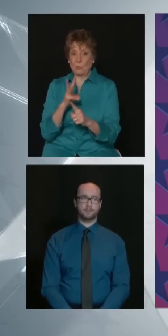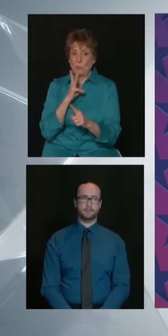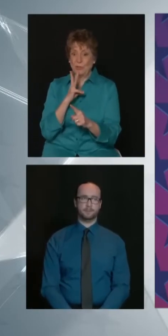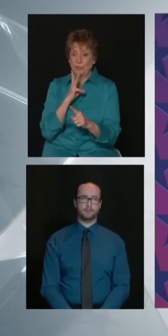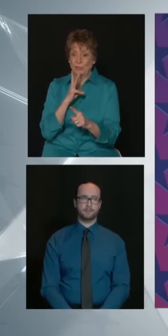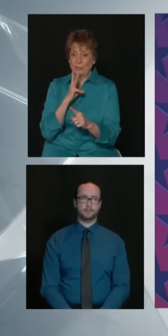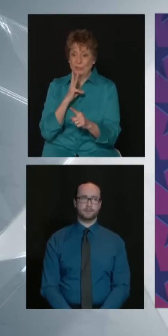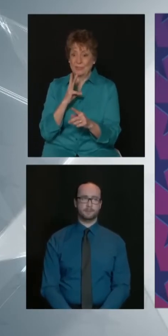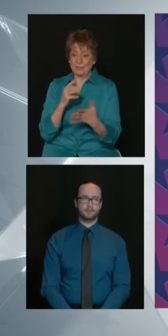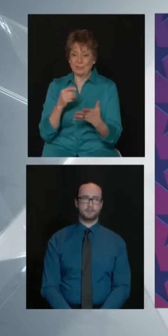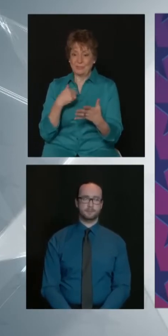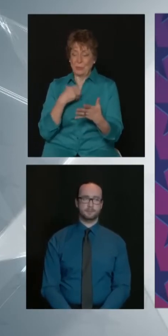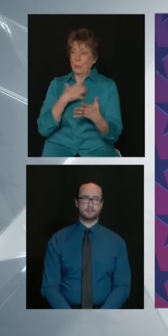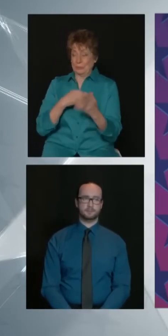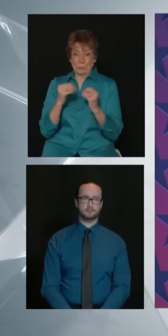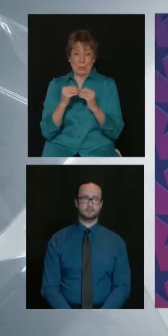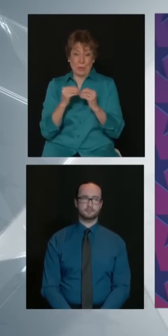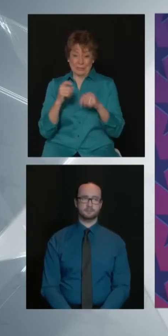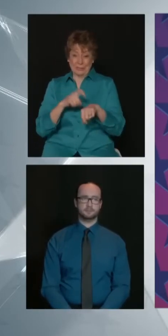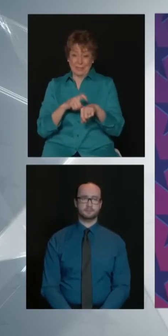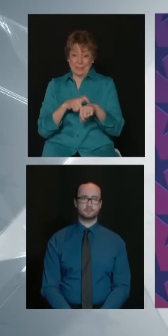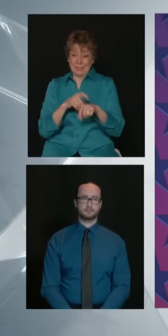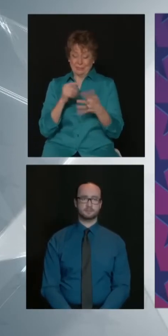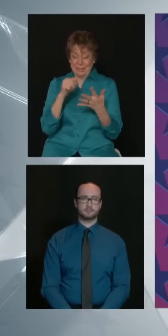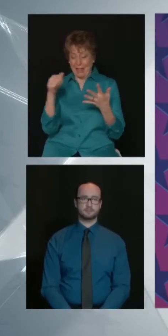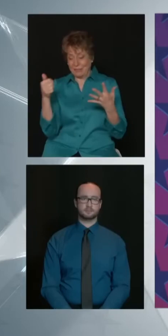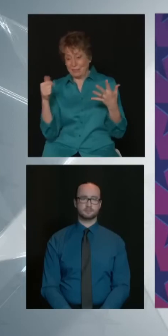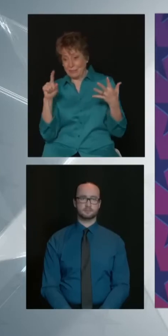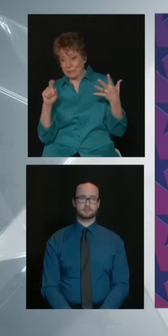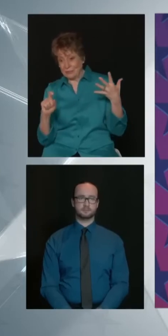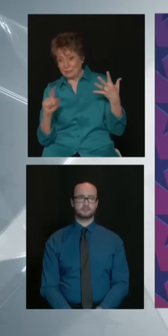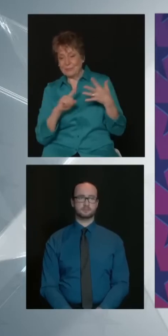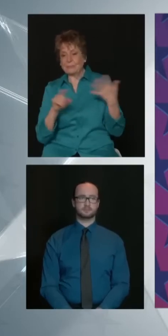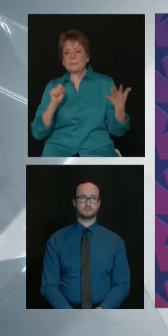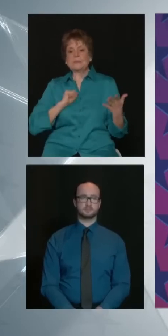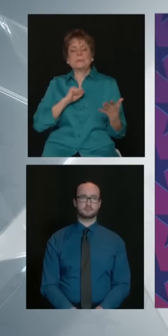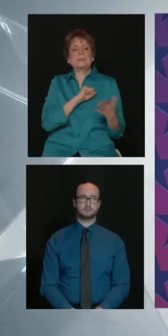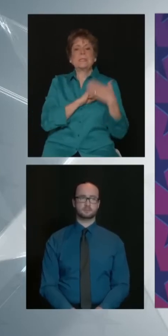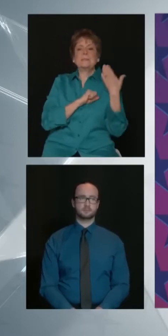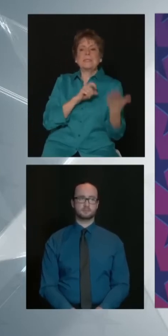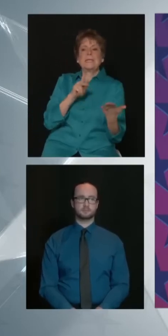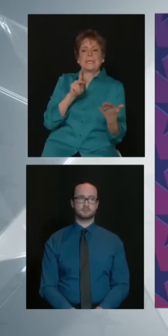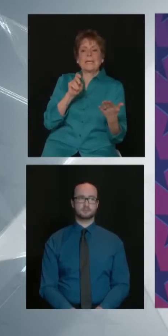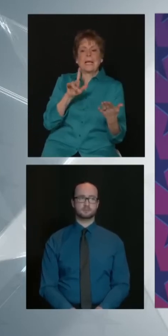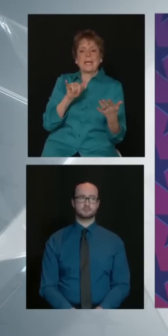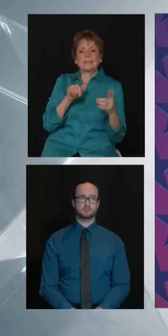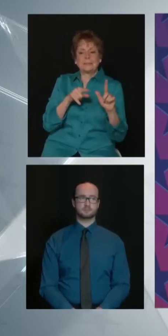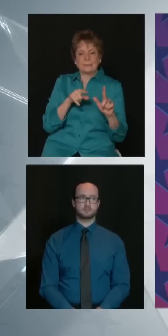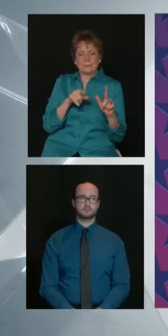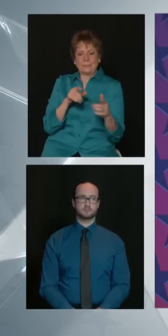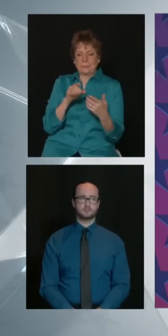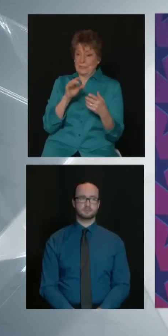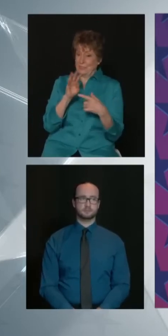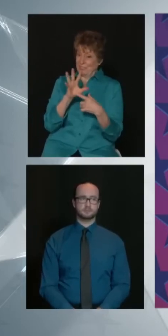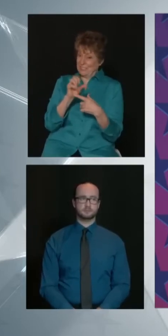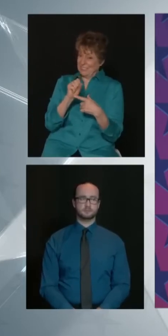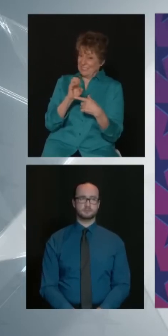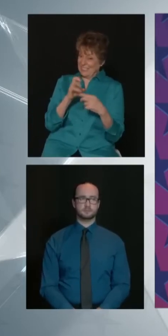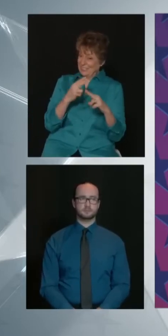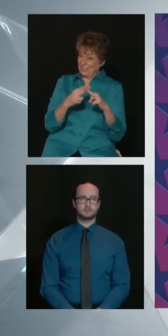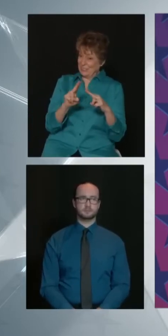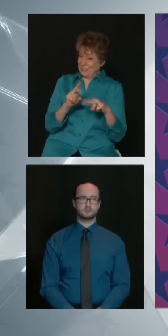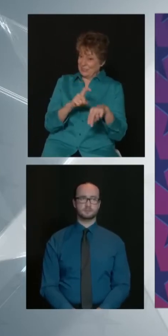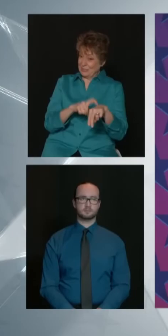But Senator Kelly, we'll start with you. 45 seconds. Let's start there and see how far we go. We're facing short-term, long-term cuts of Colorado River